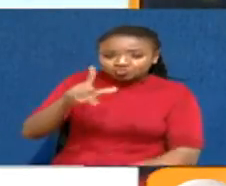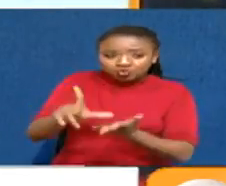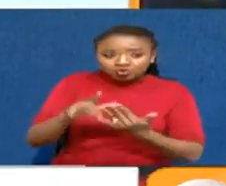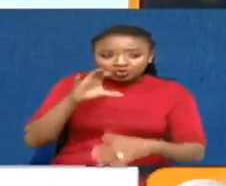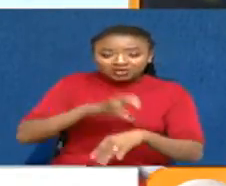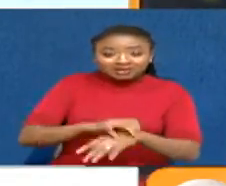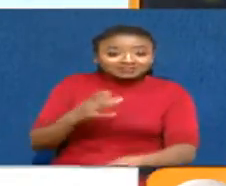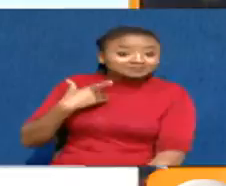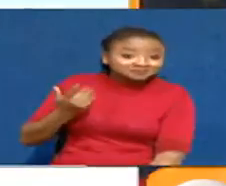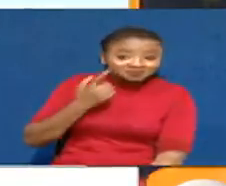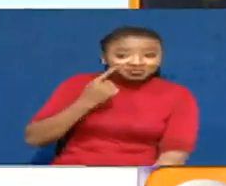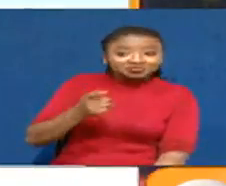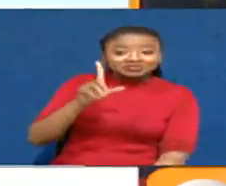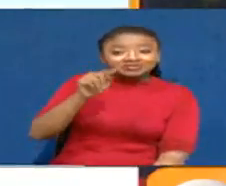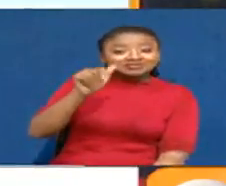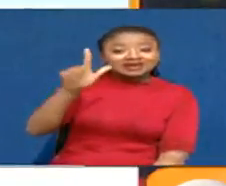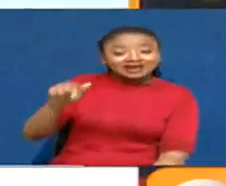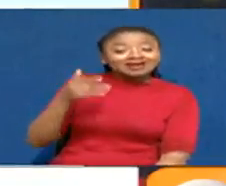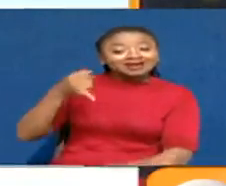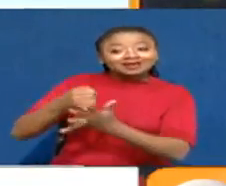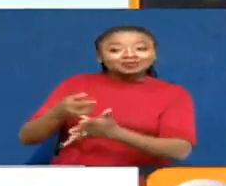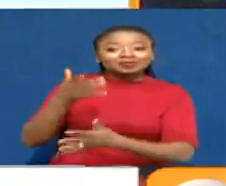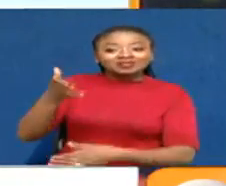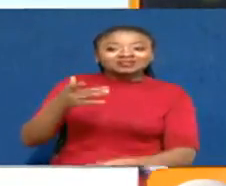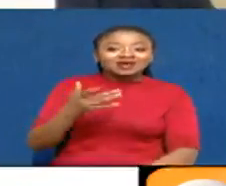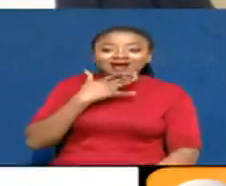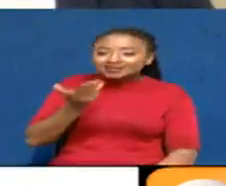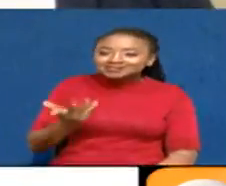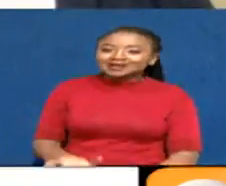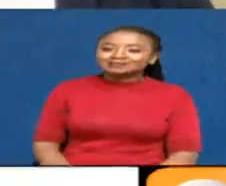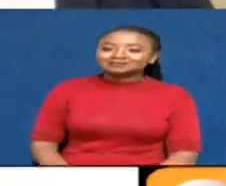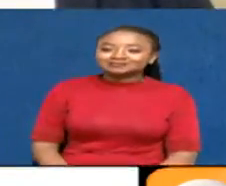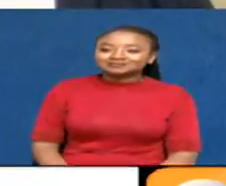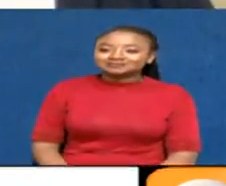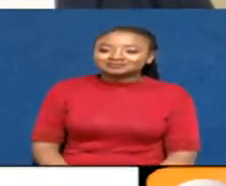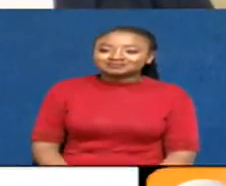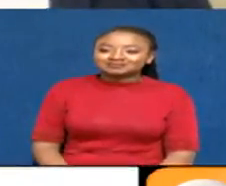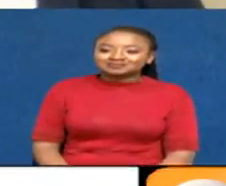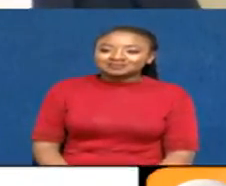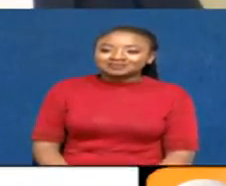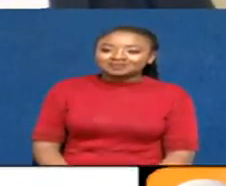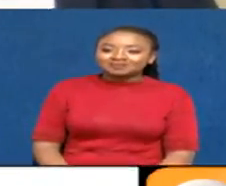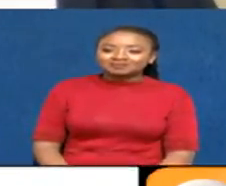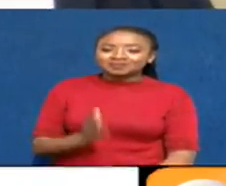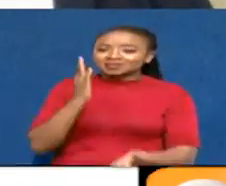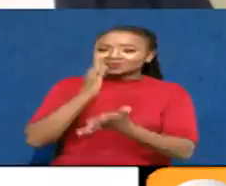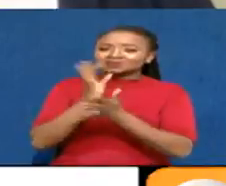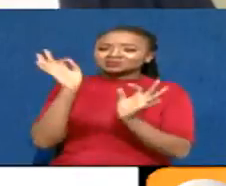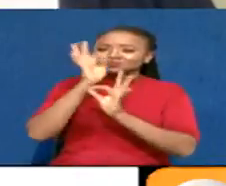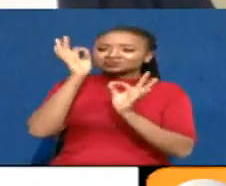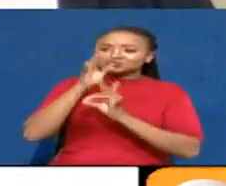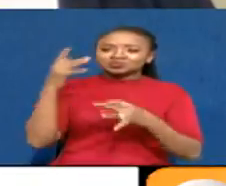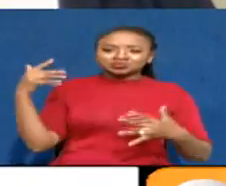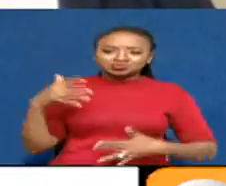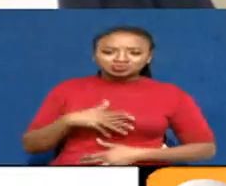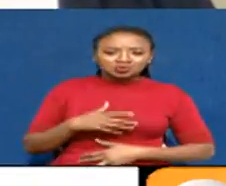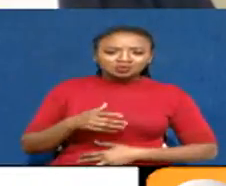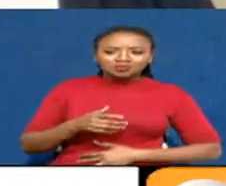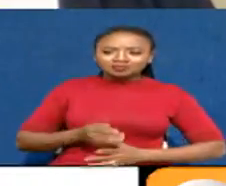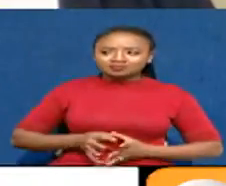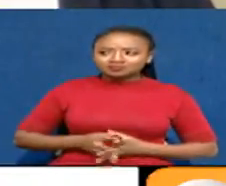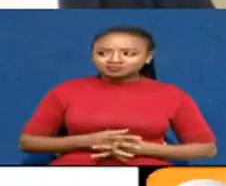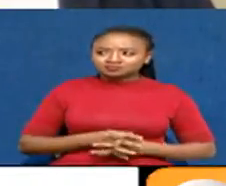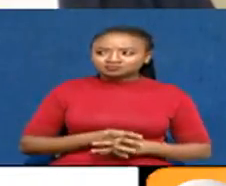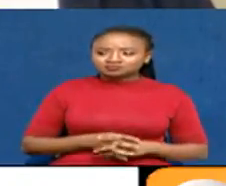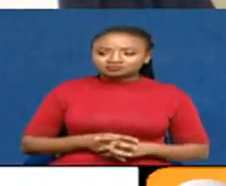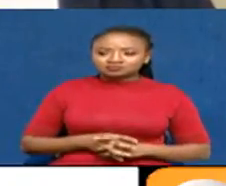Ivan, that is directly to you because you've been mentioned there. Mm-hmm. Yeah, that was rather interesting mention. You